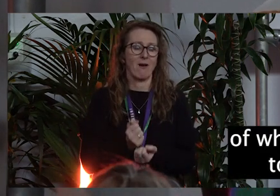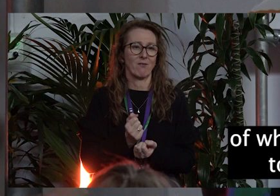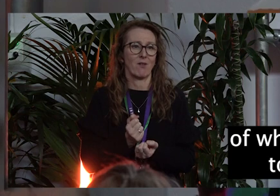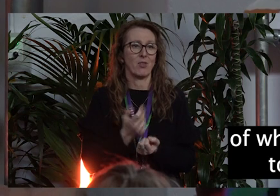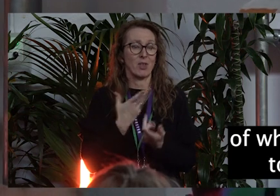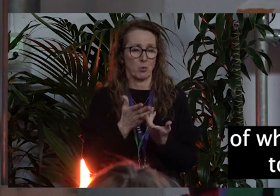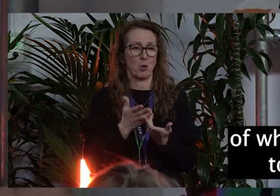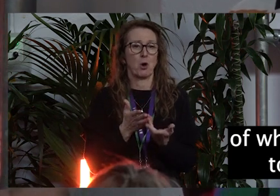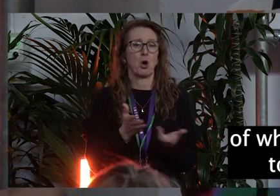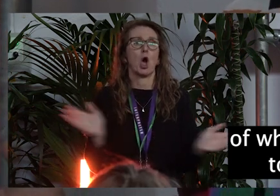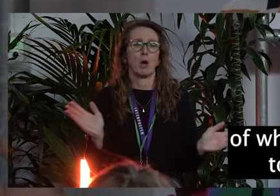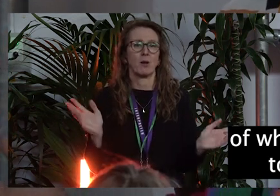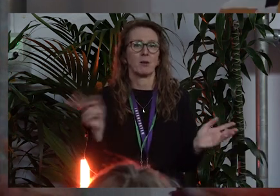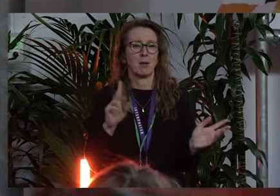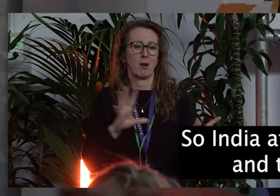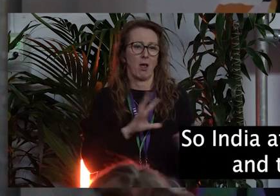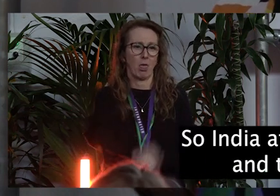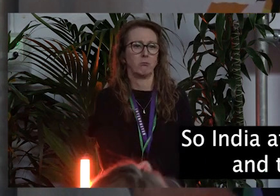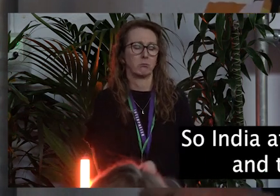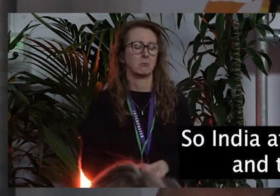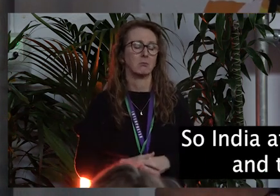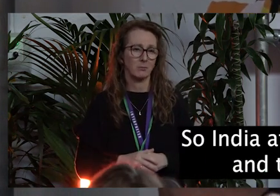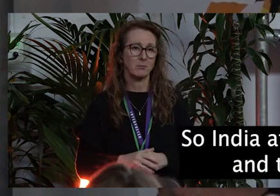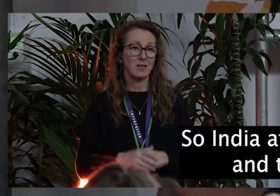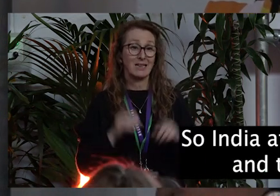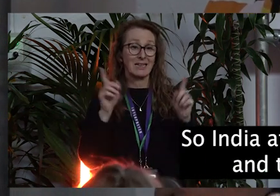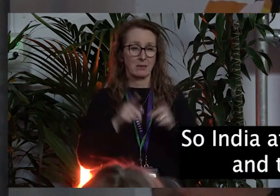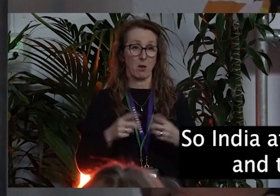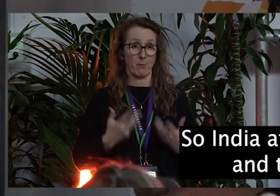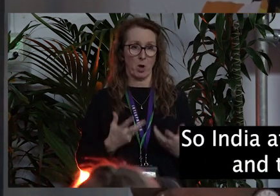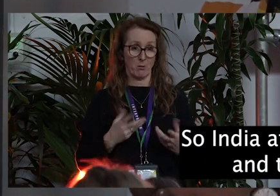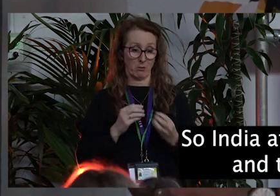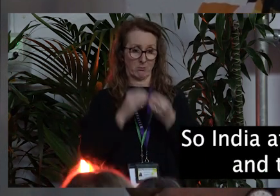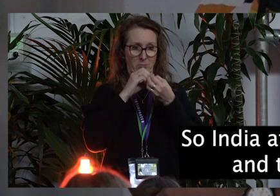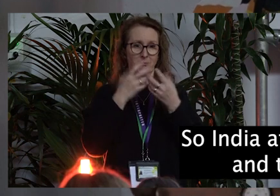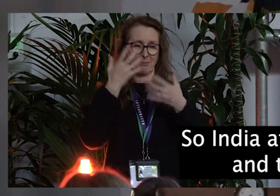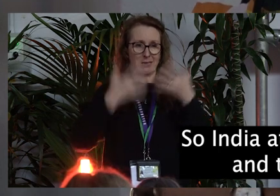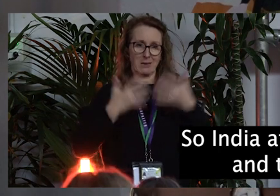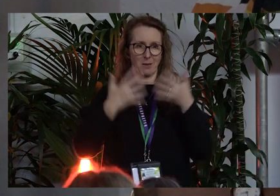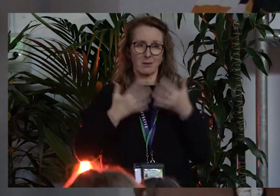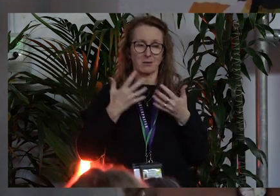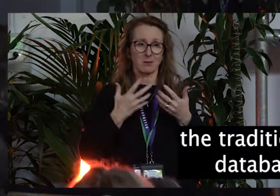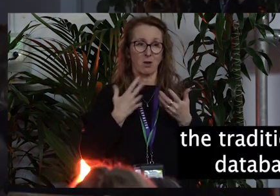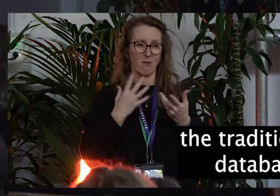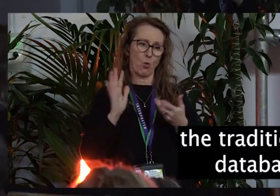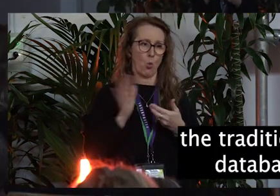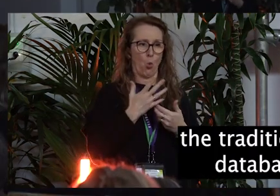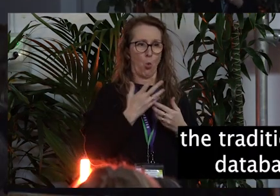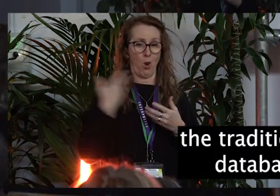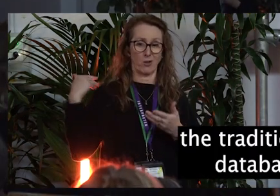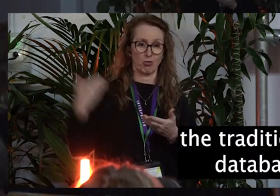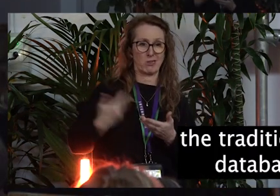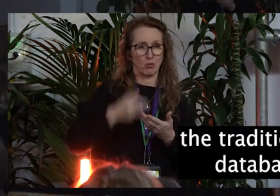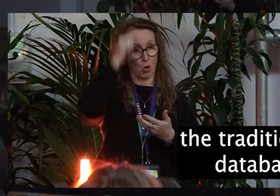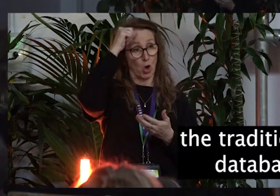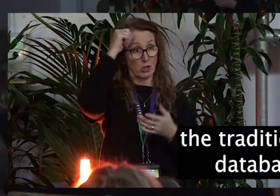are open to other people taking it from you. So India at the moment are creating a database, they're trying to create a database of all of the traditional knowledge they